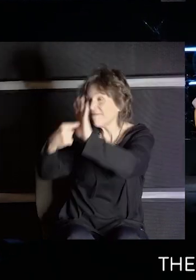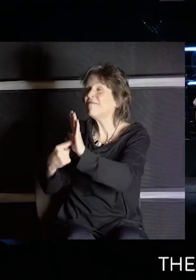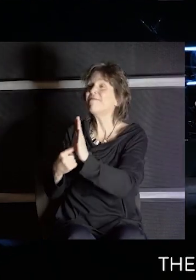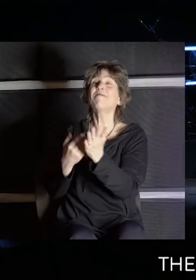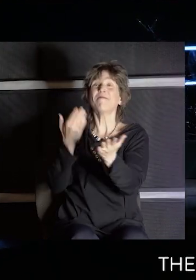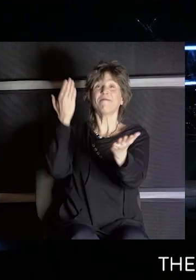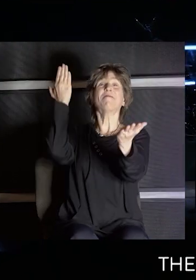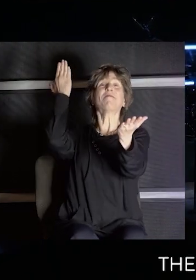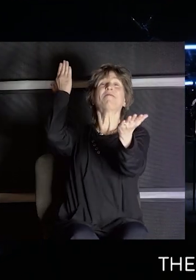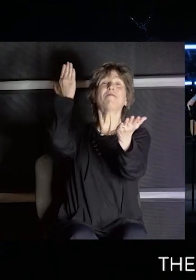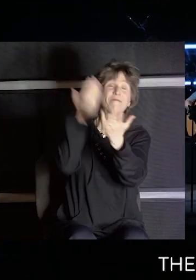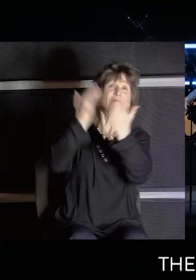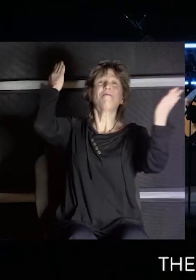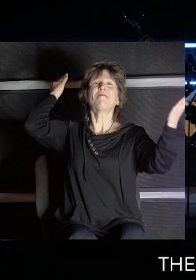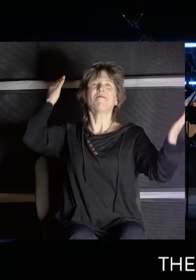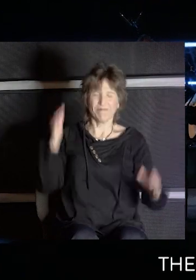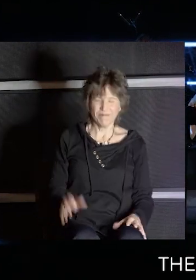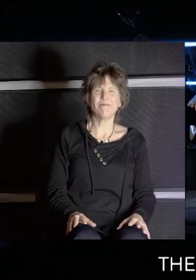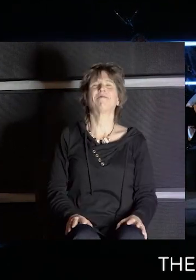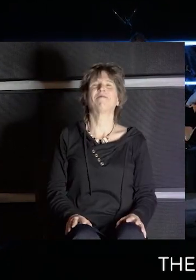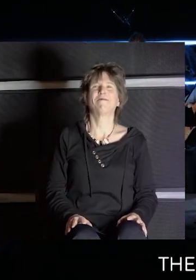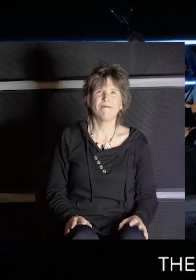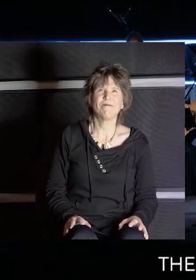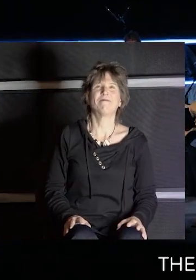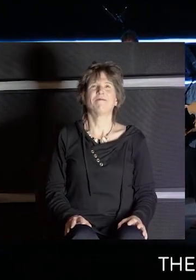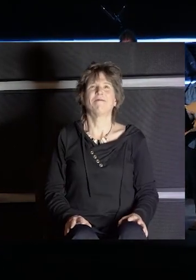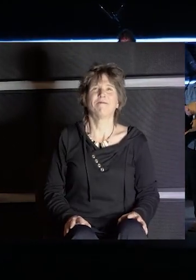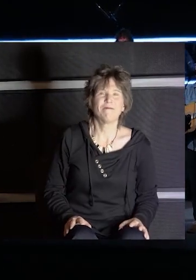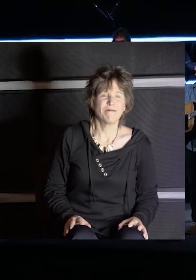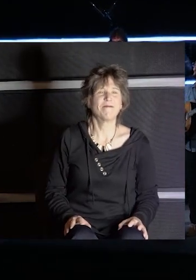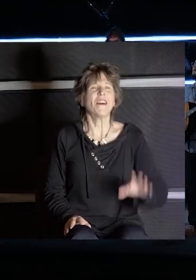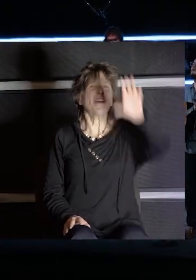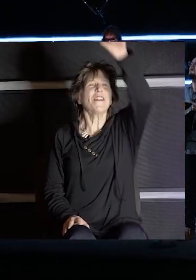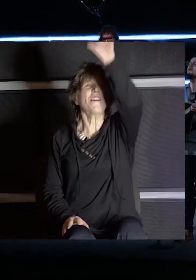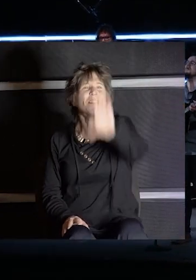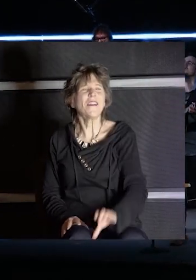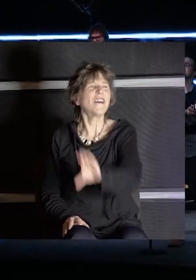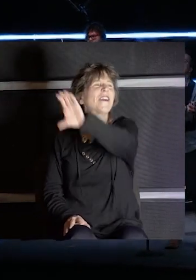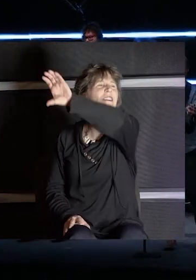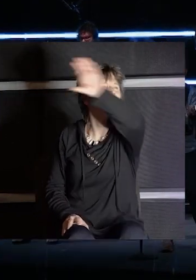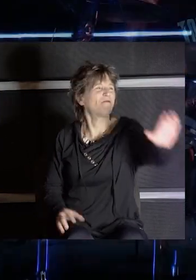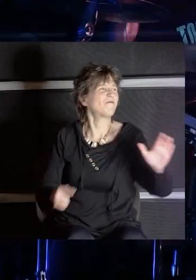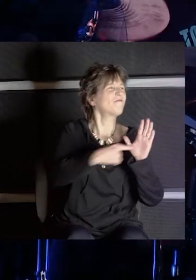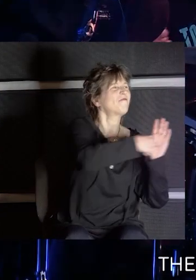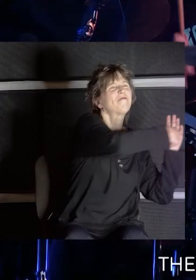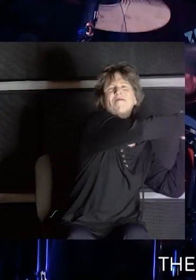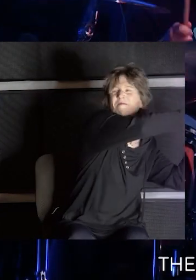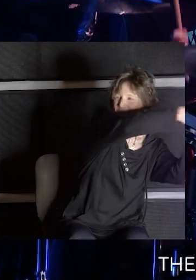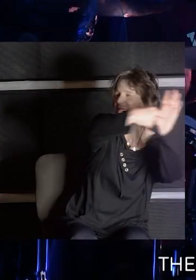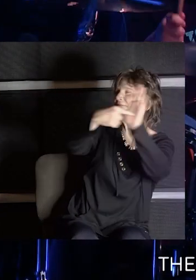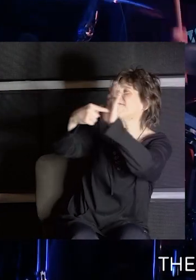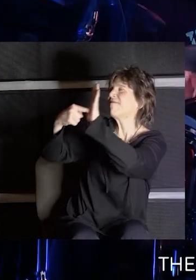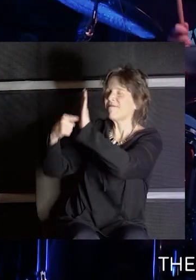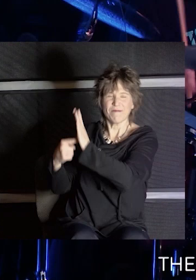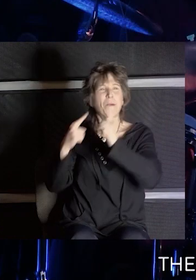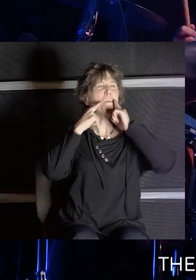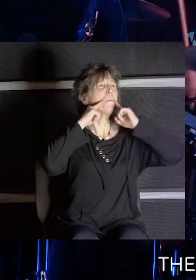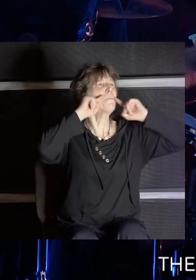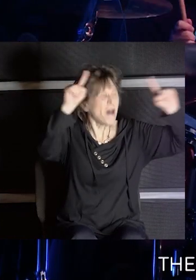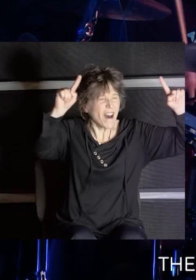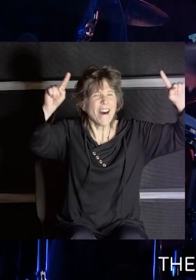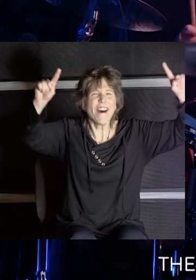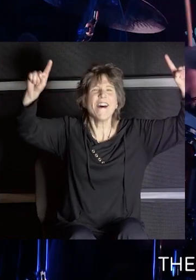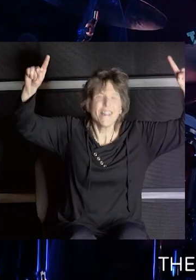cross has the final word. The cross has